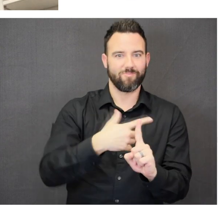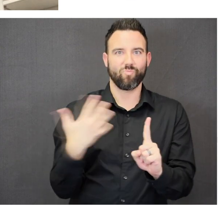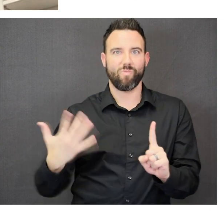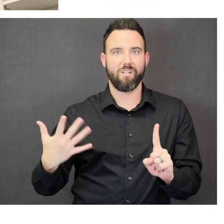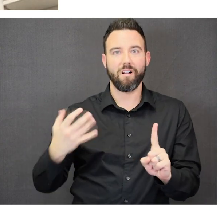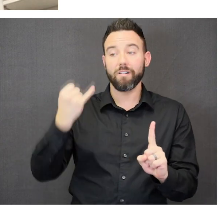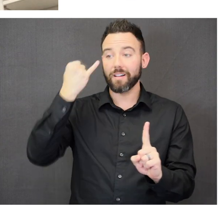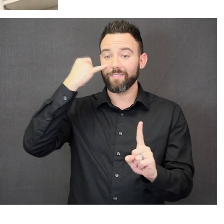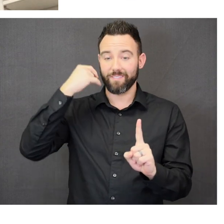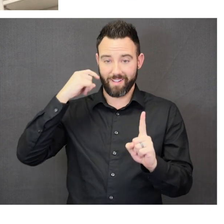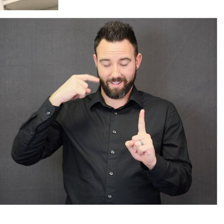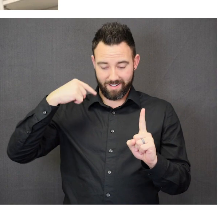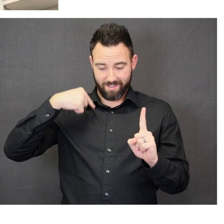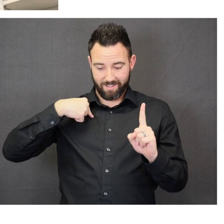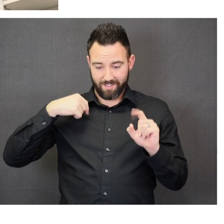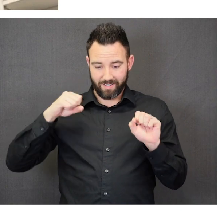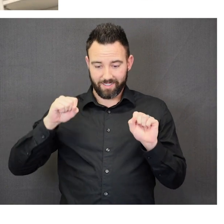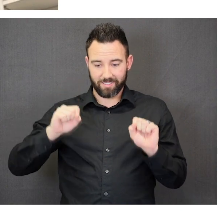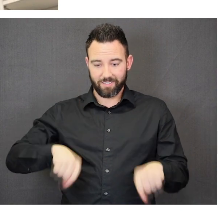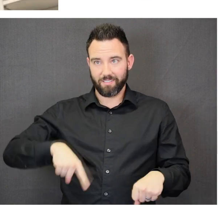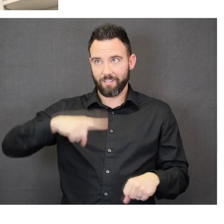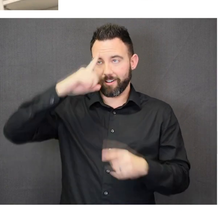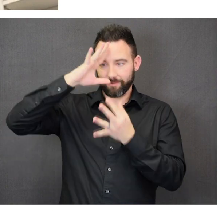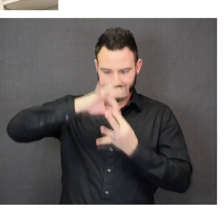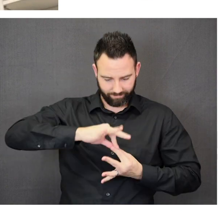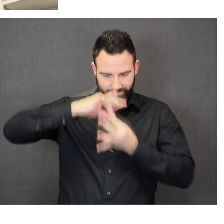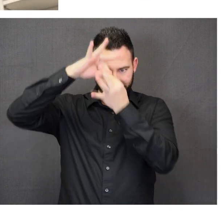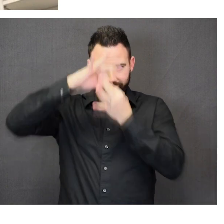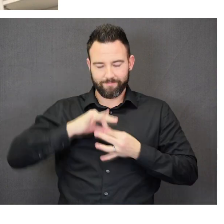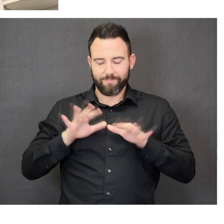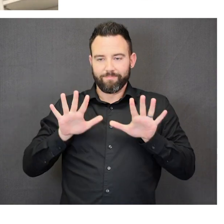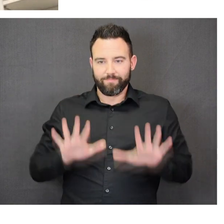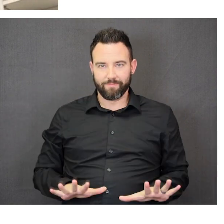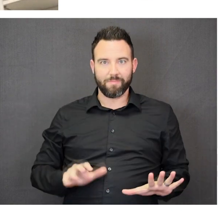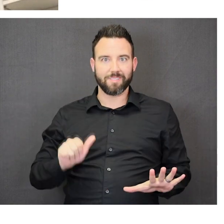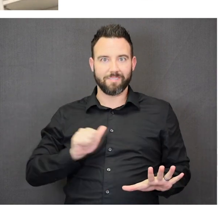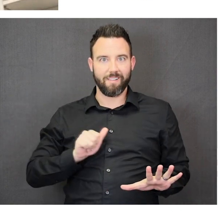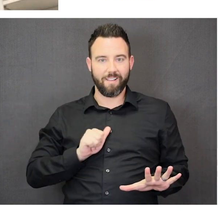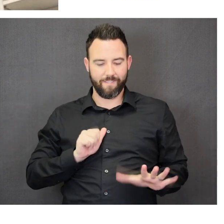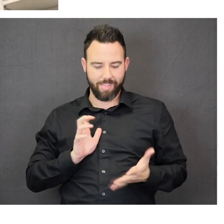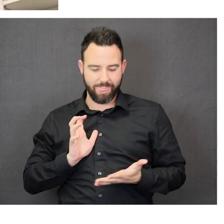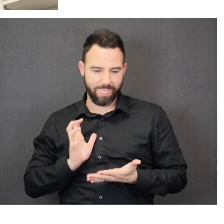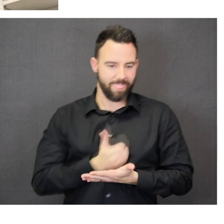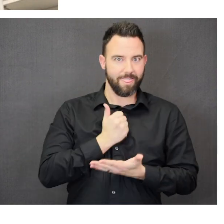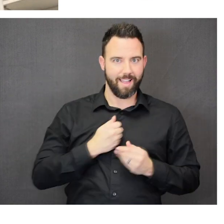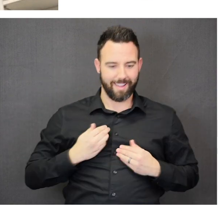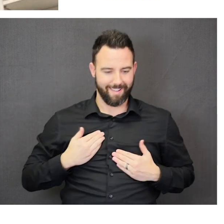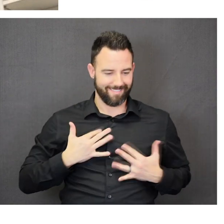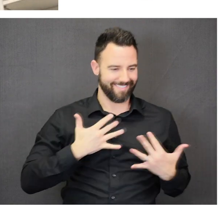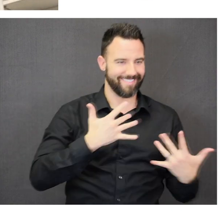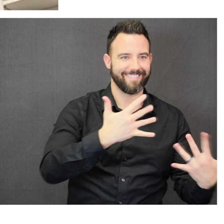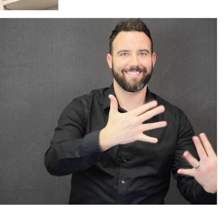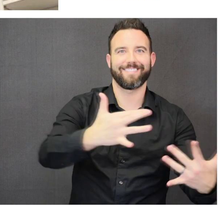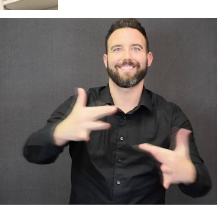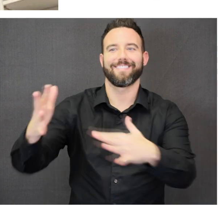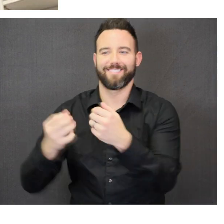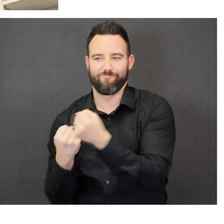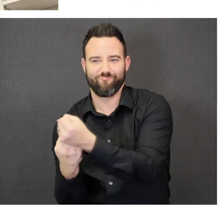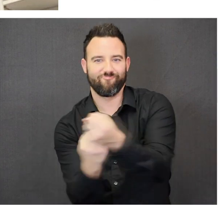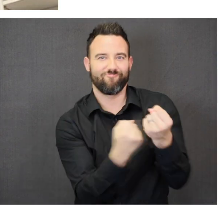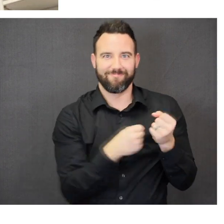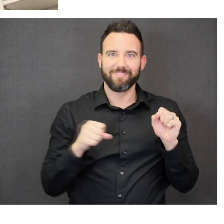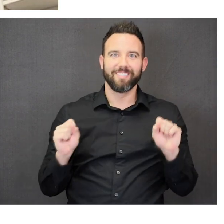everyone that is around us in our families. So I have to regulate myself first. We